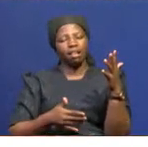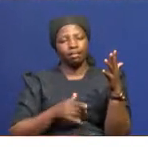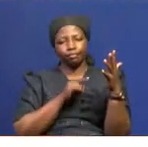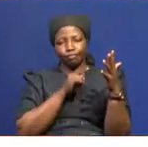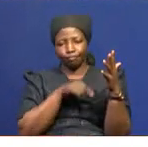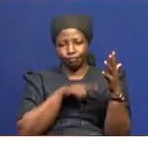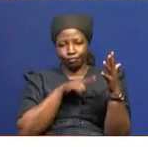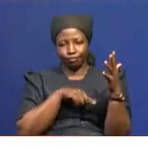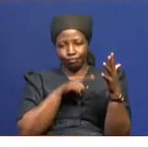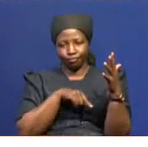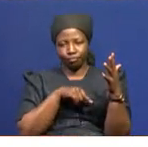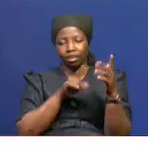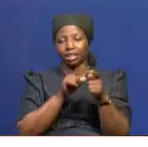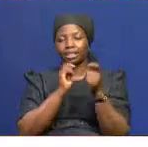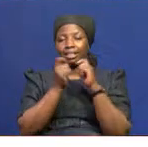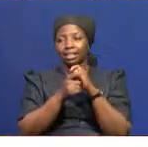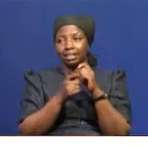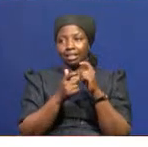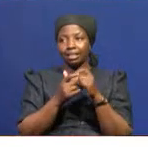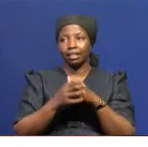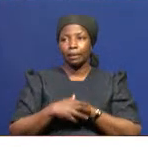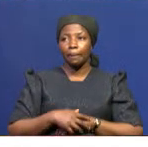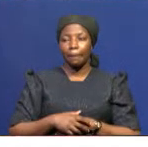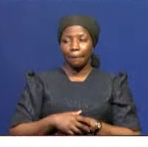These reforms also